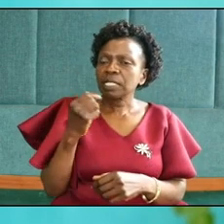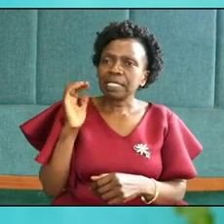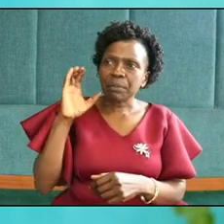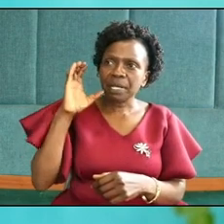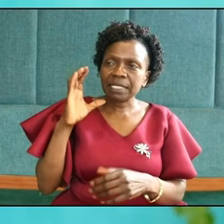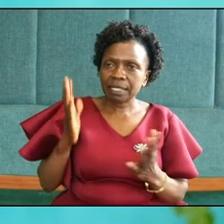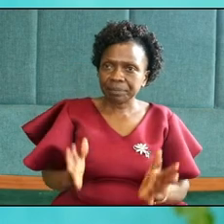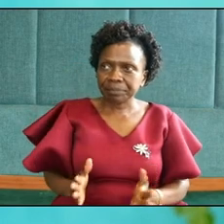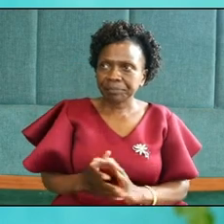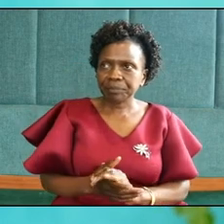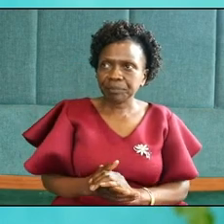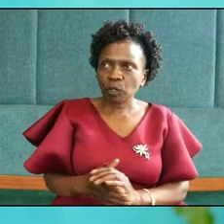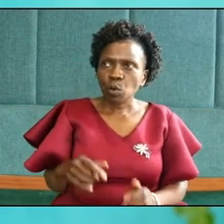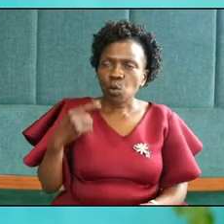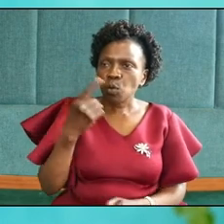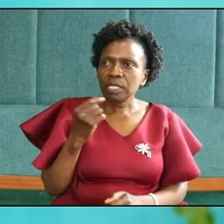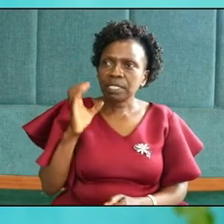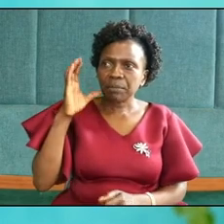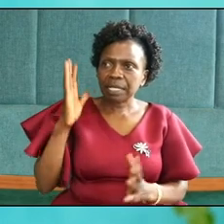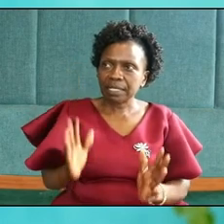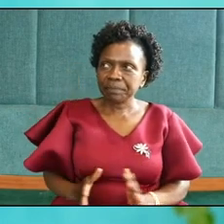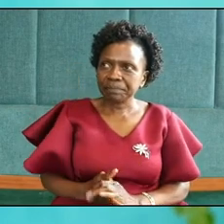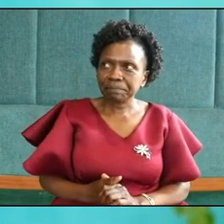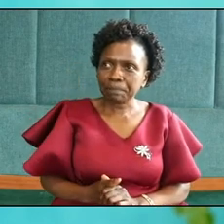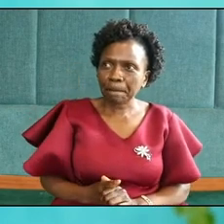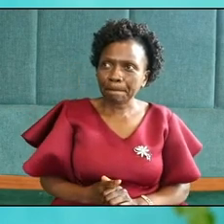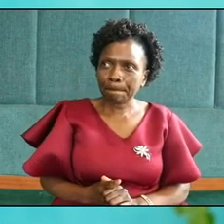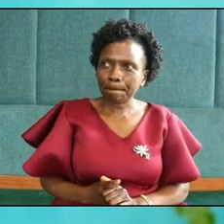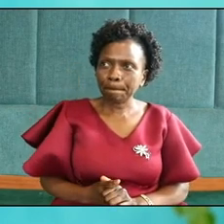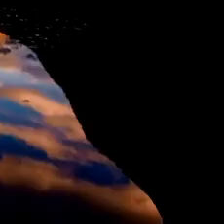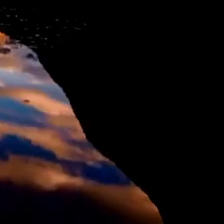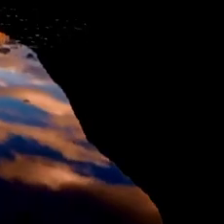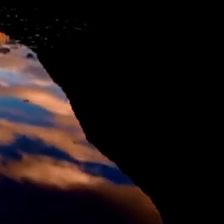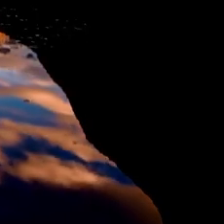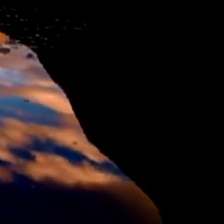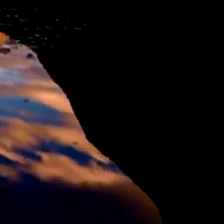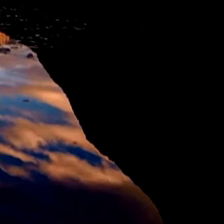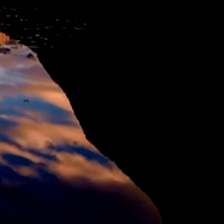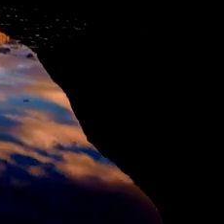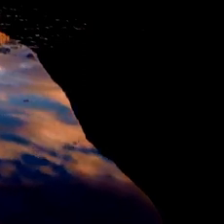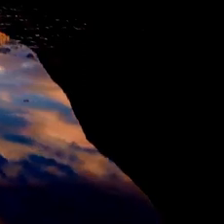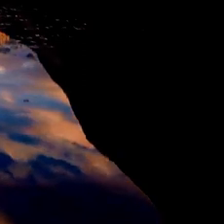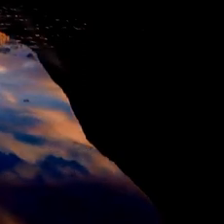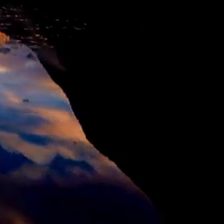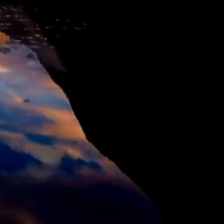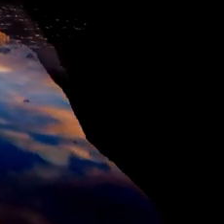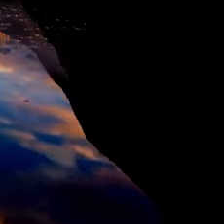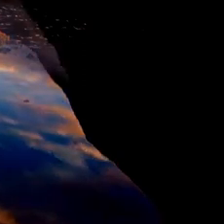you? Who is a chaplain? Listen, that might surprise you. A chaplain is a